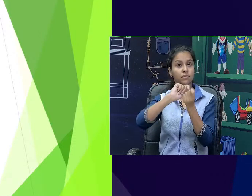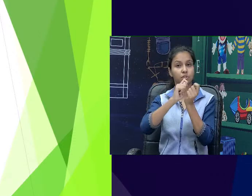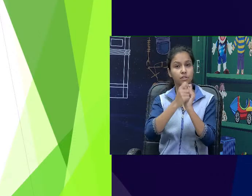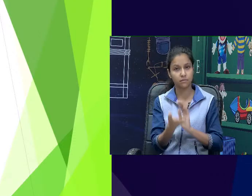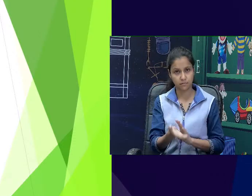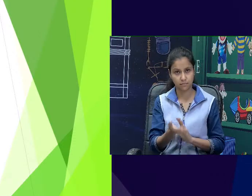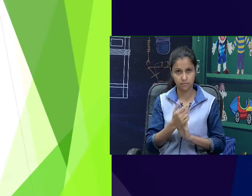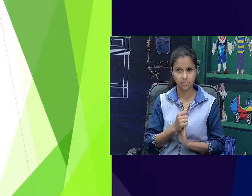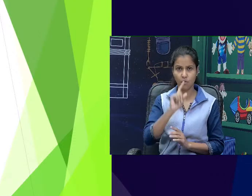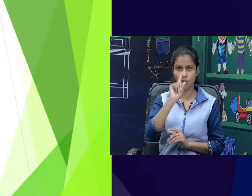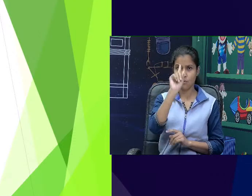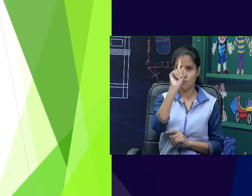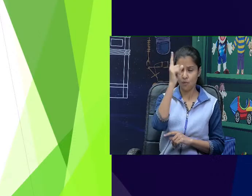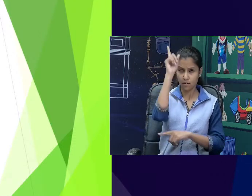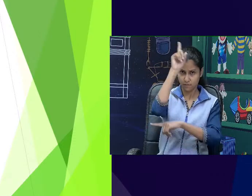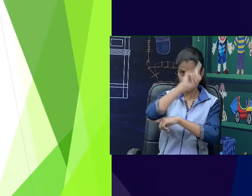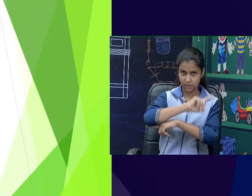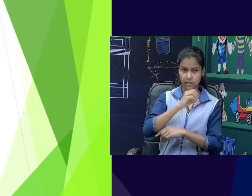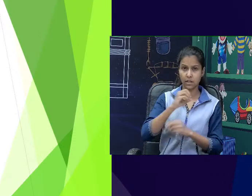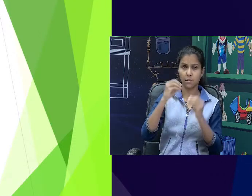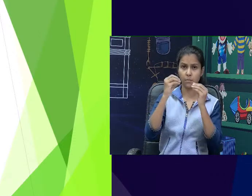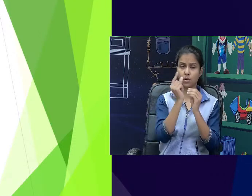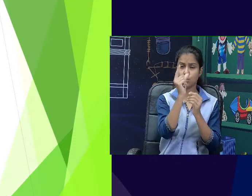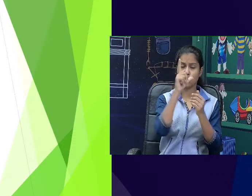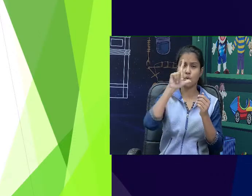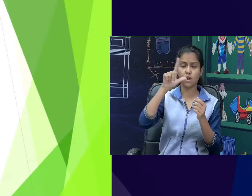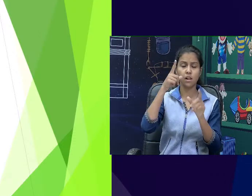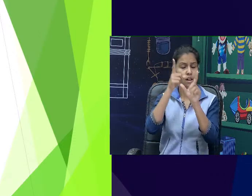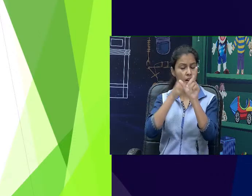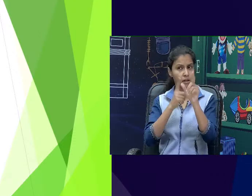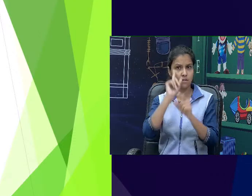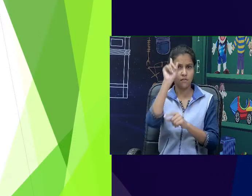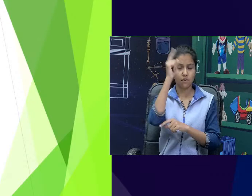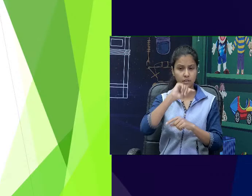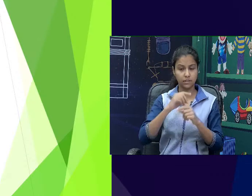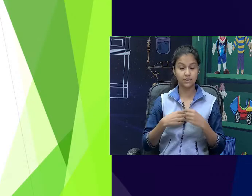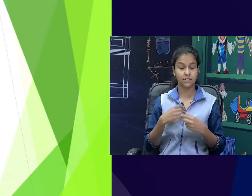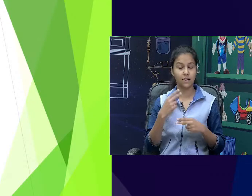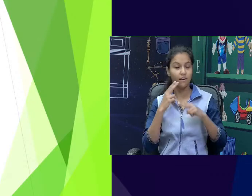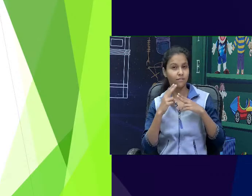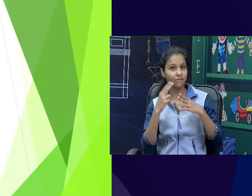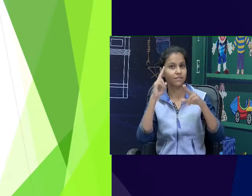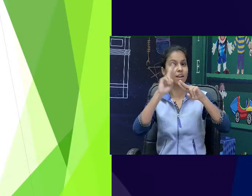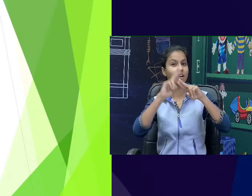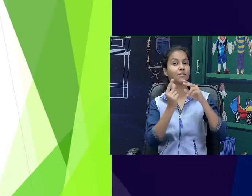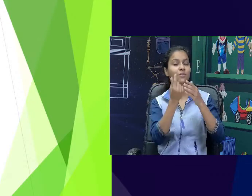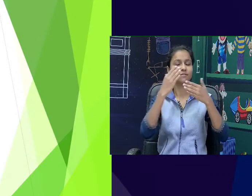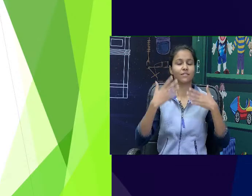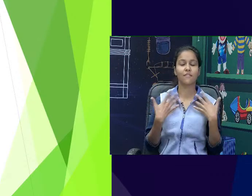in the chapter, a bully comes in and he decides that he wants to have fun with the writer.